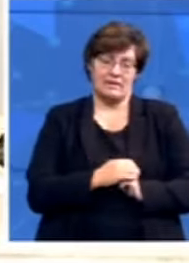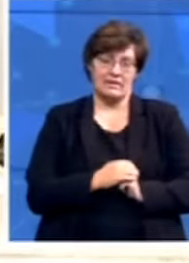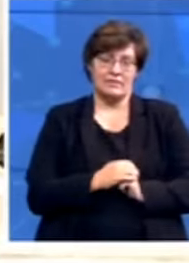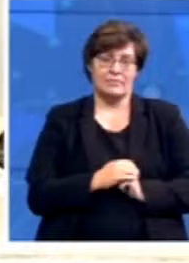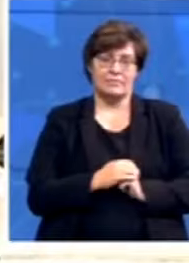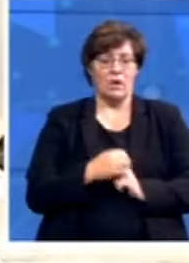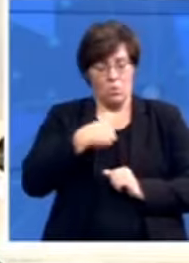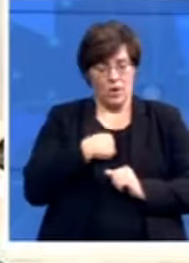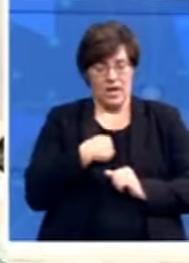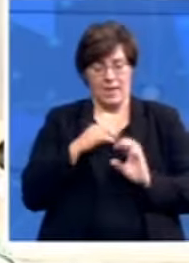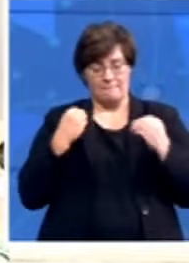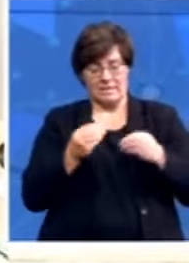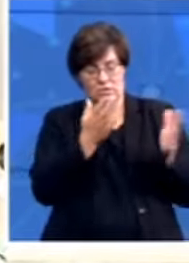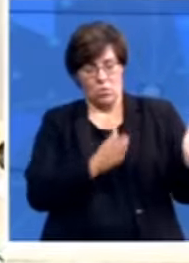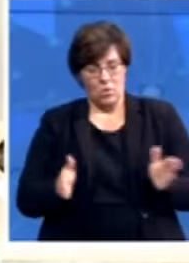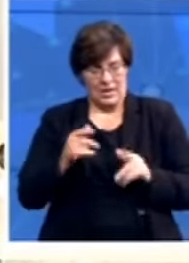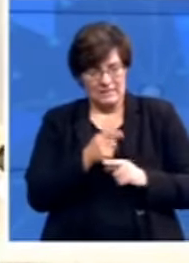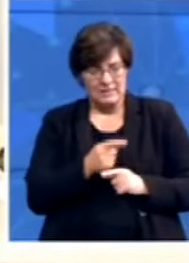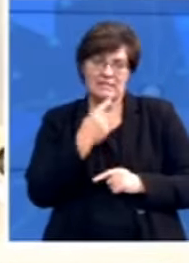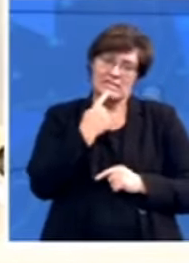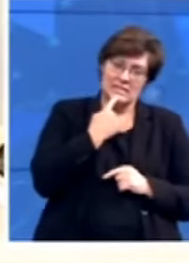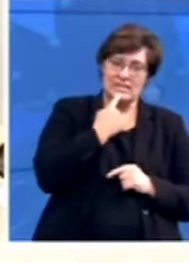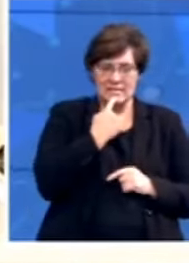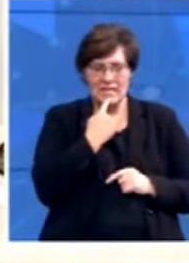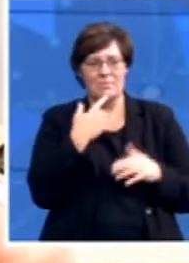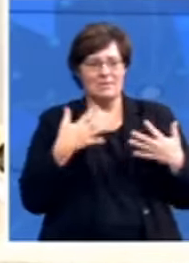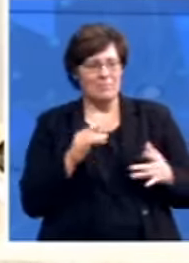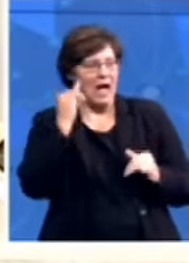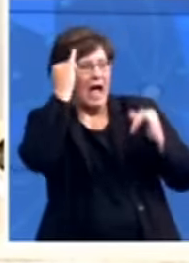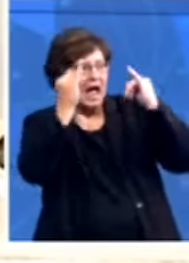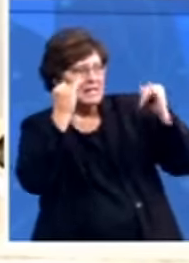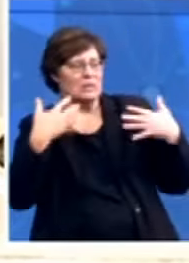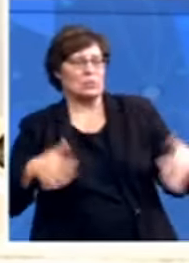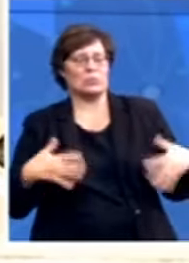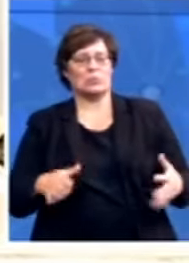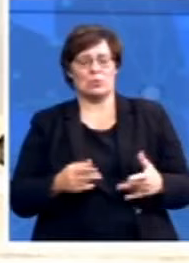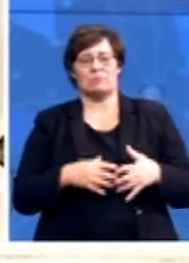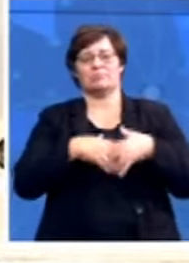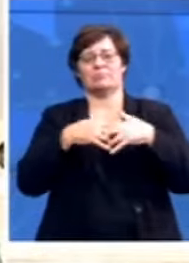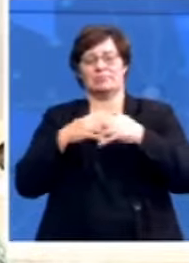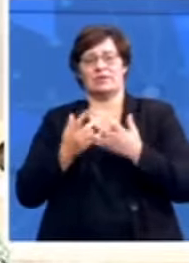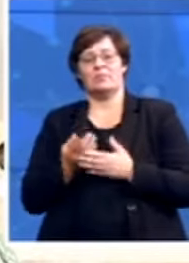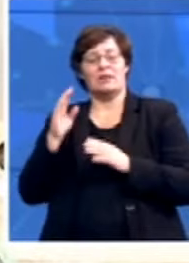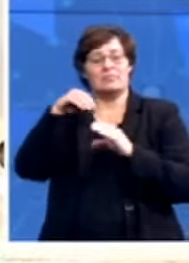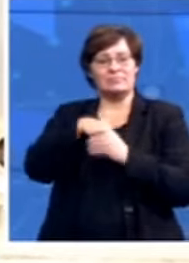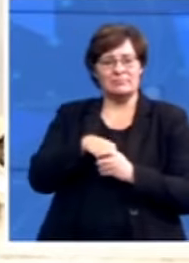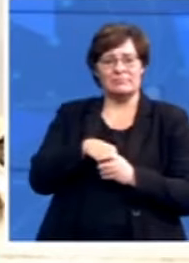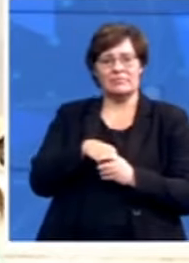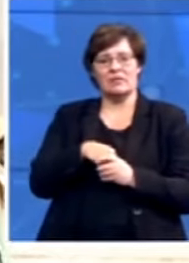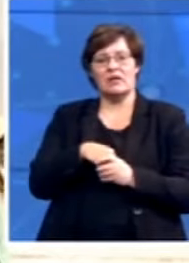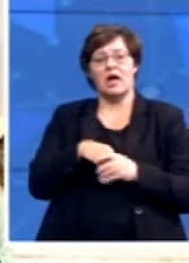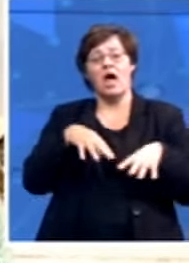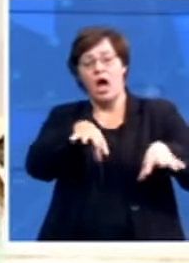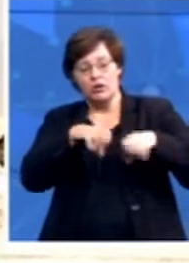very extreme initiatives where, for example, we've entered into adopt a substation where we are extending the security